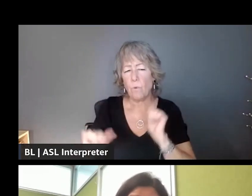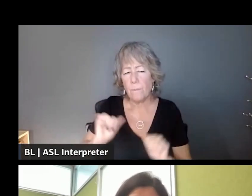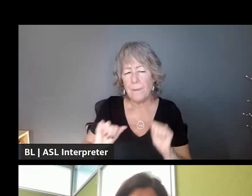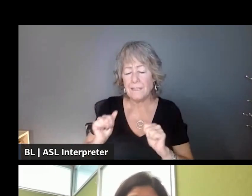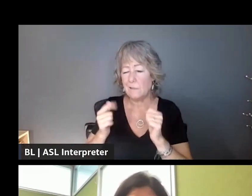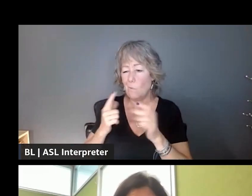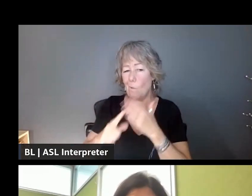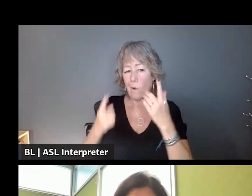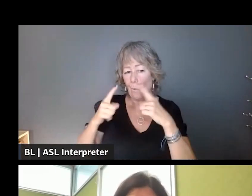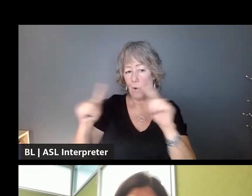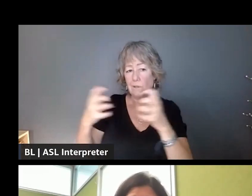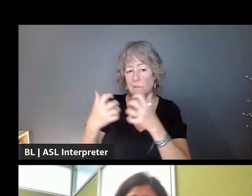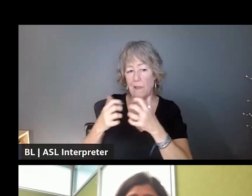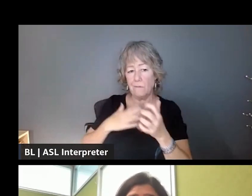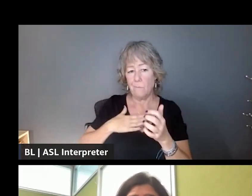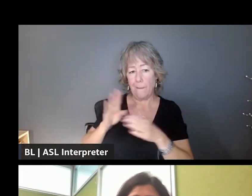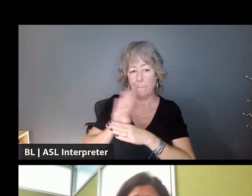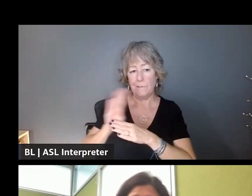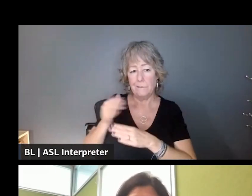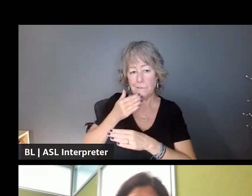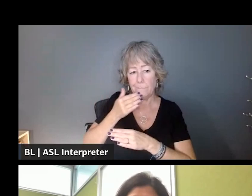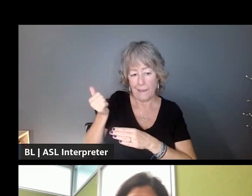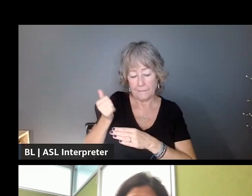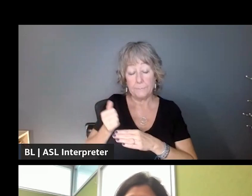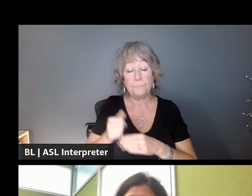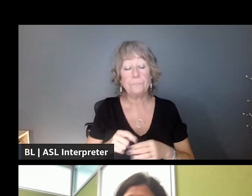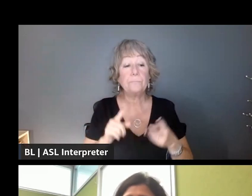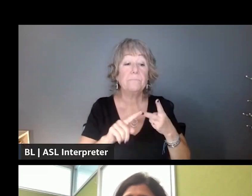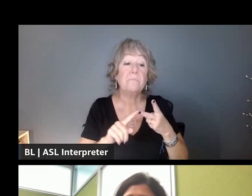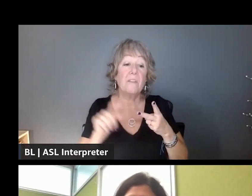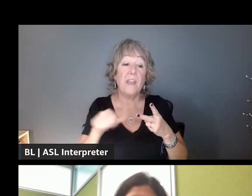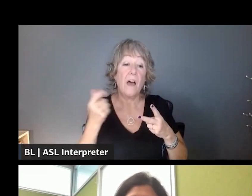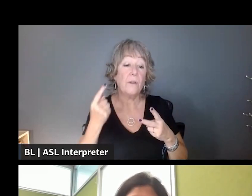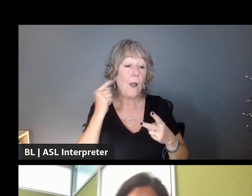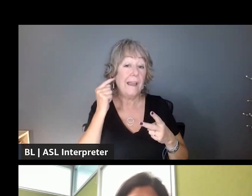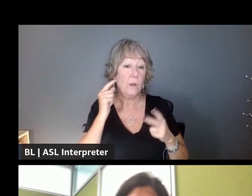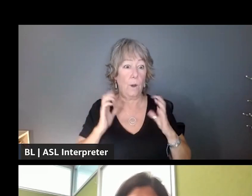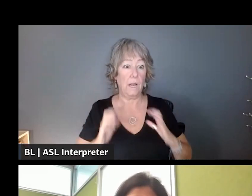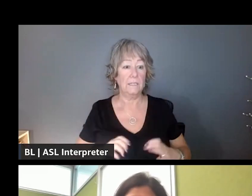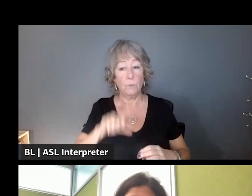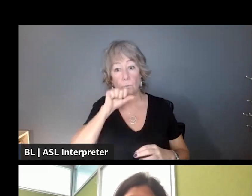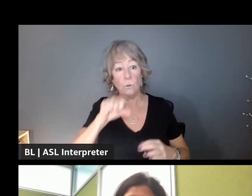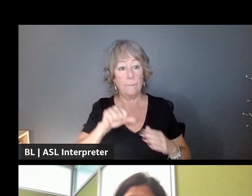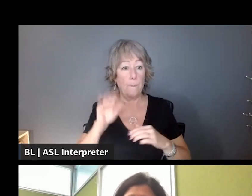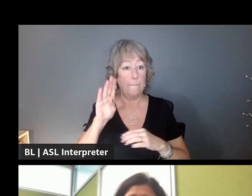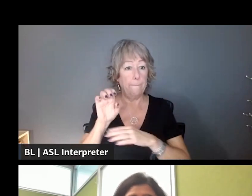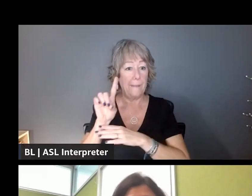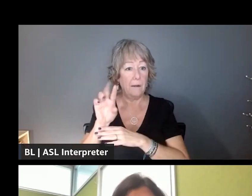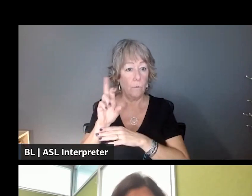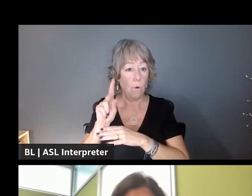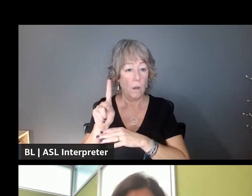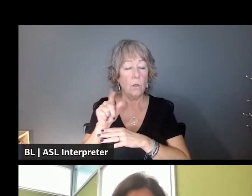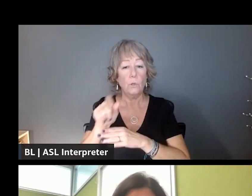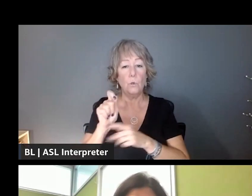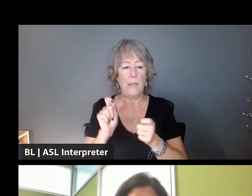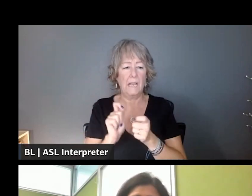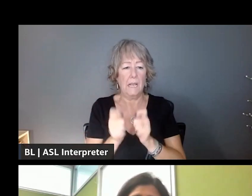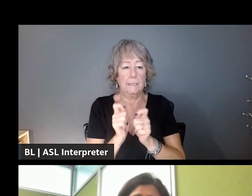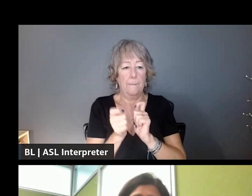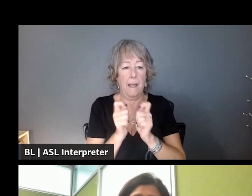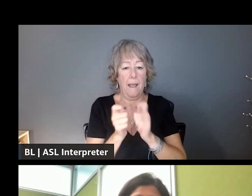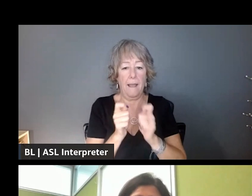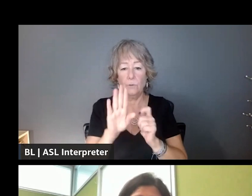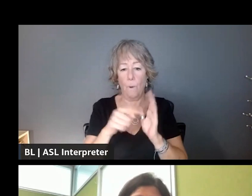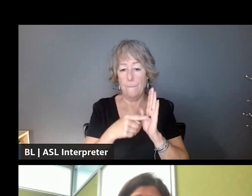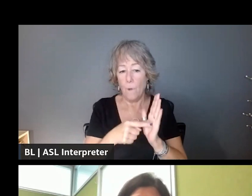works best for your use case. Another thing I hear that customers really like about Bedrock is the fact that you can customize models.